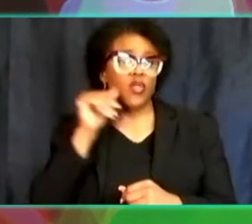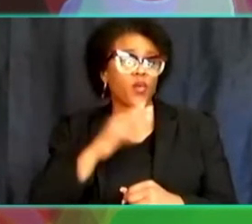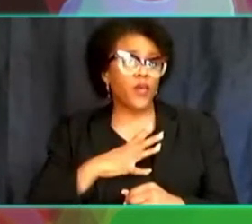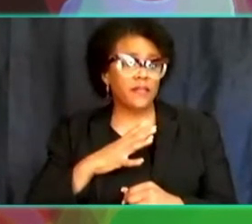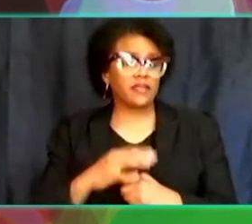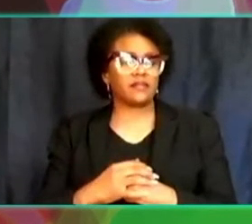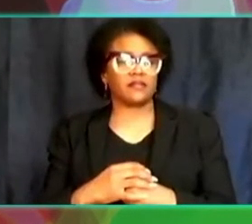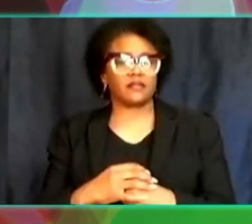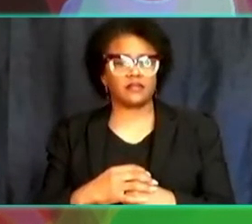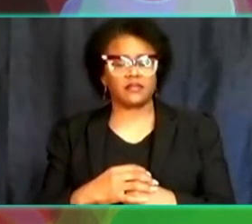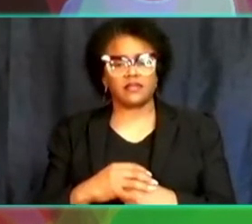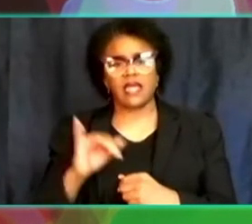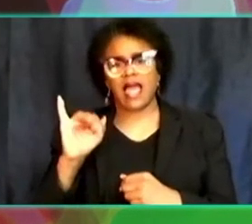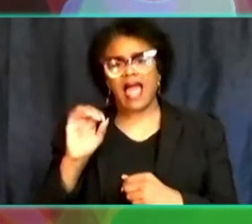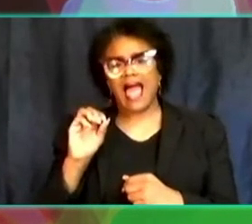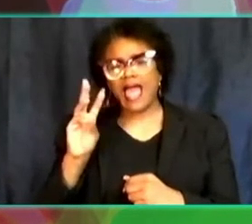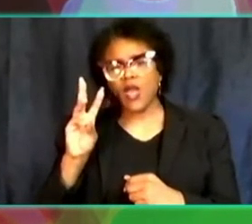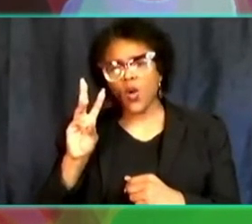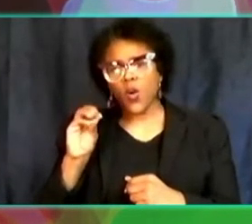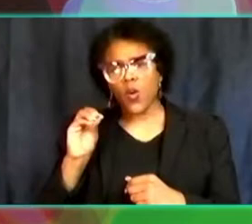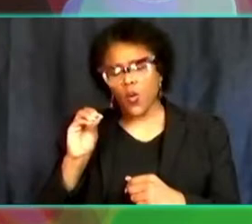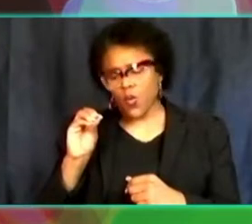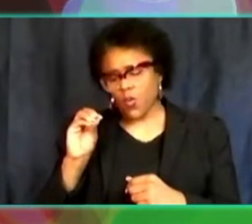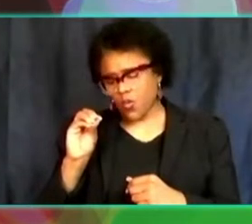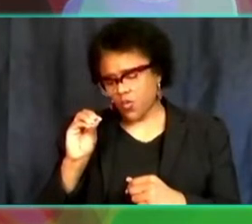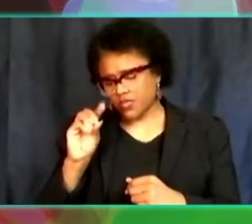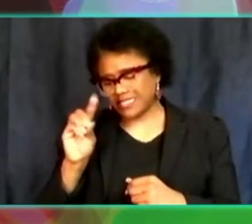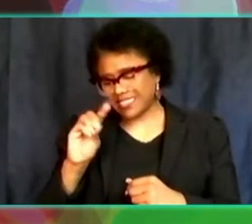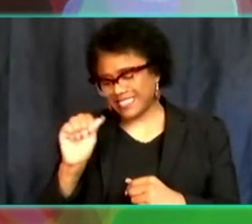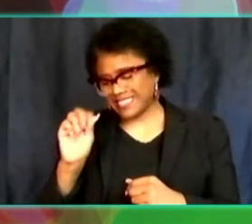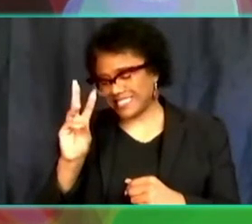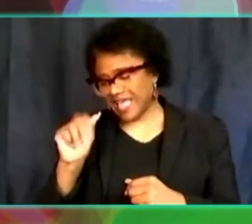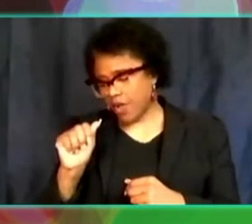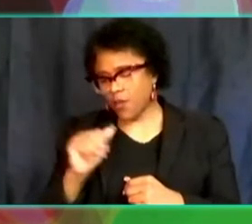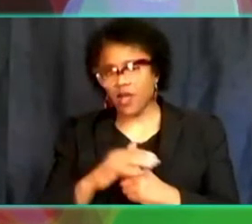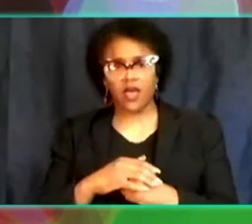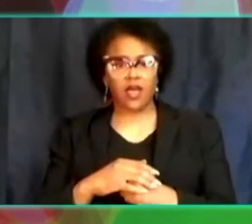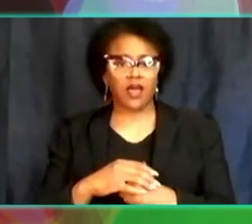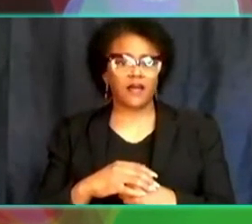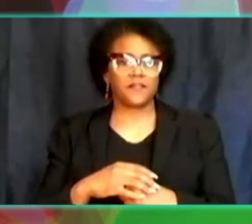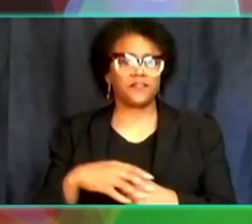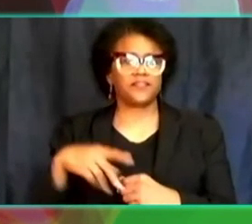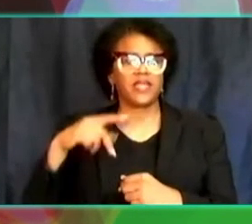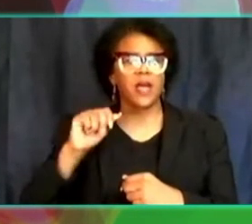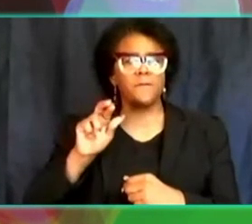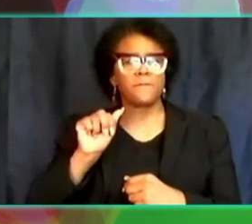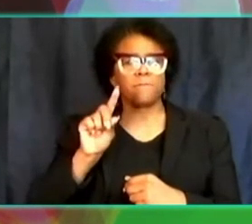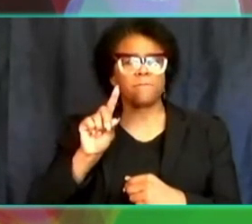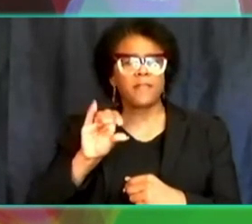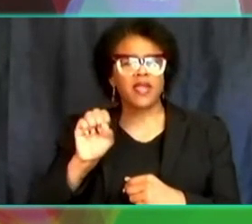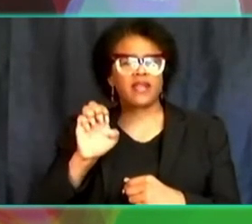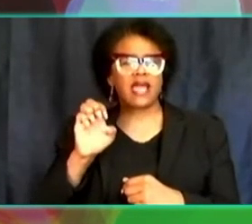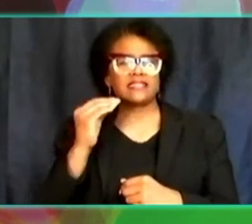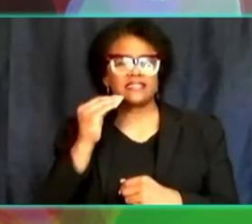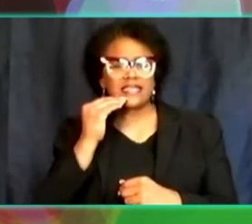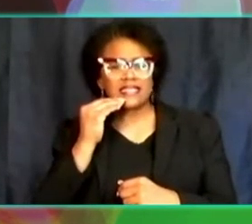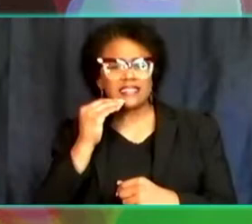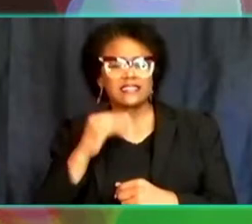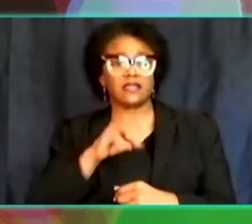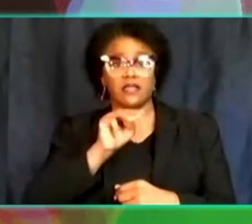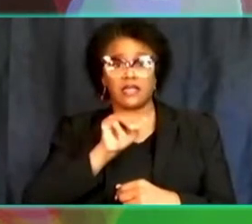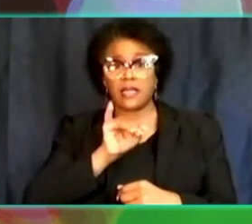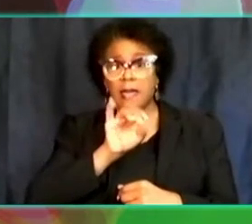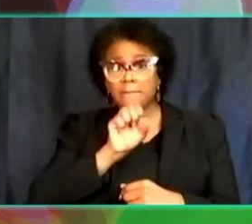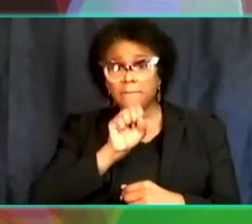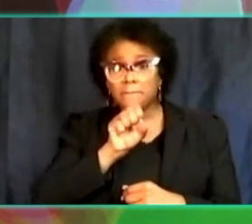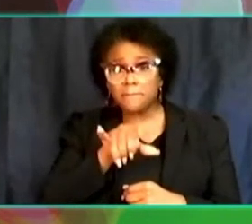Aya Yazawa was a huge inspiration for me, who did Paradise Kiss to Nana. But also like Missy Elliott as a